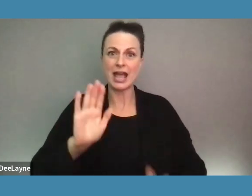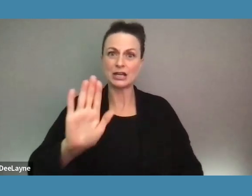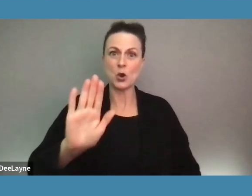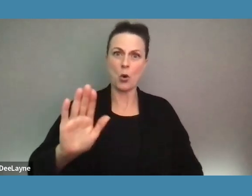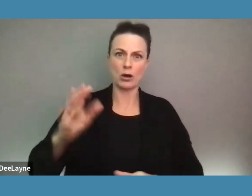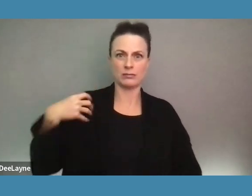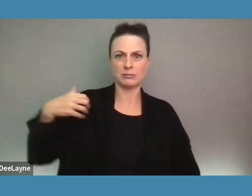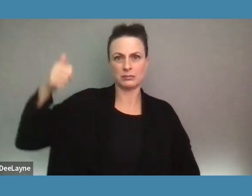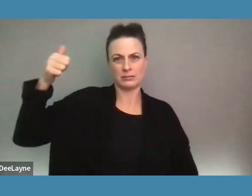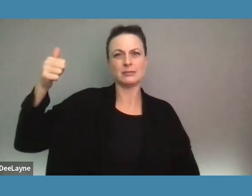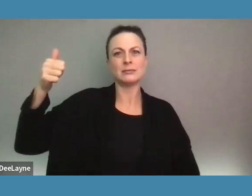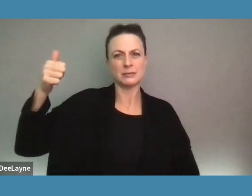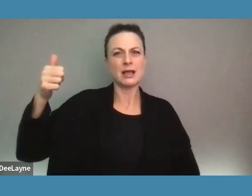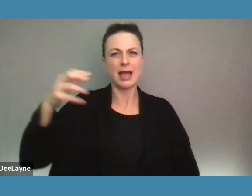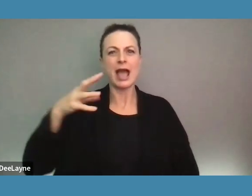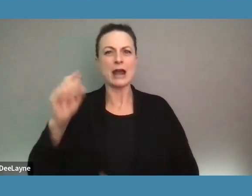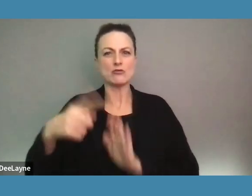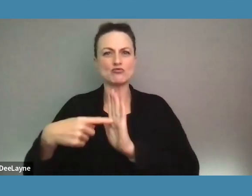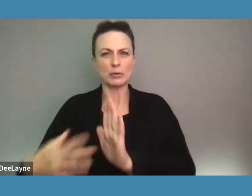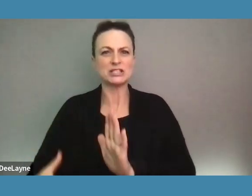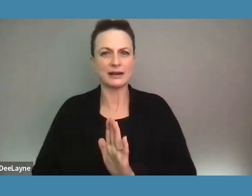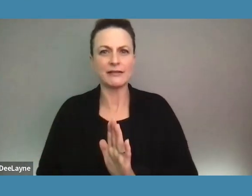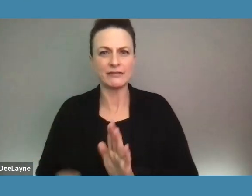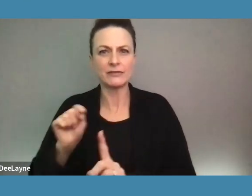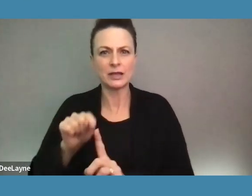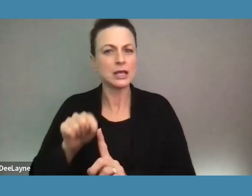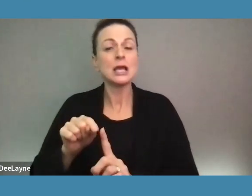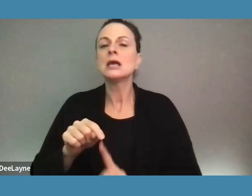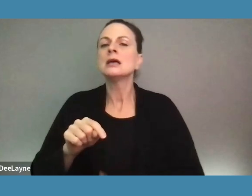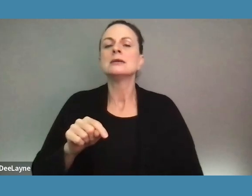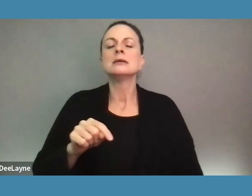or union representative. So